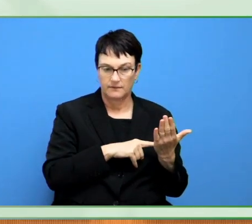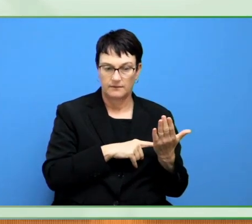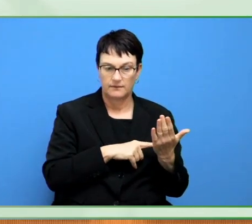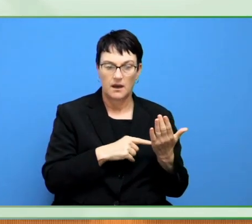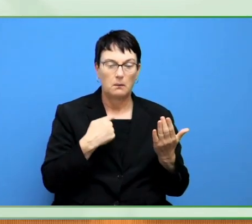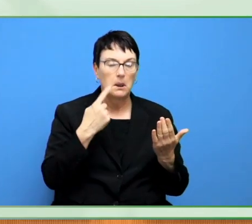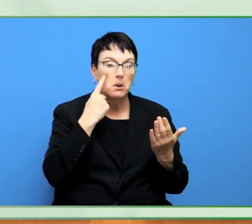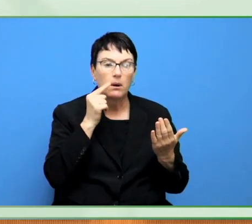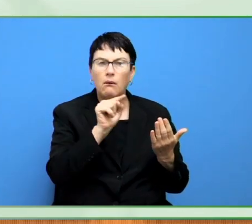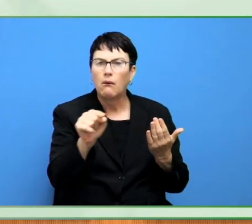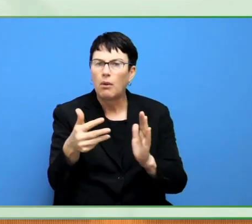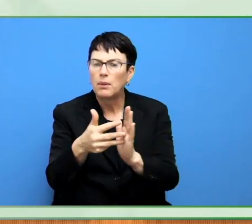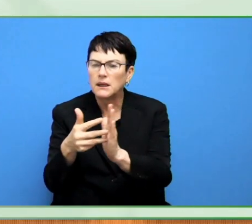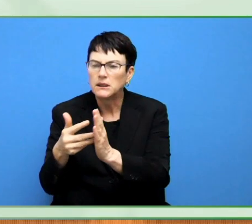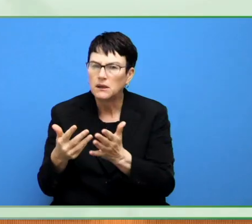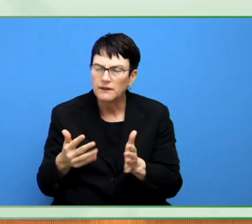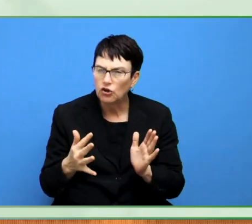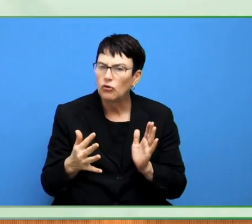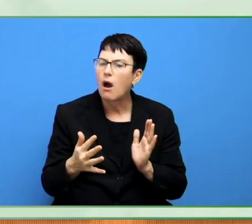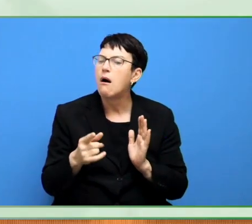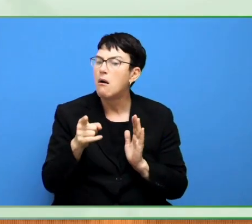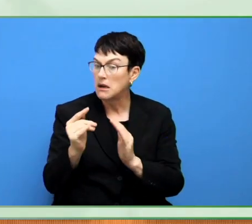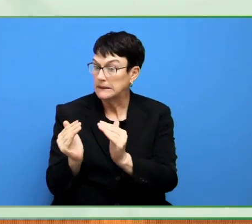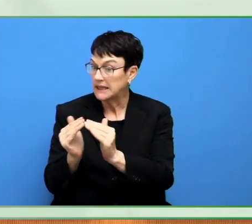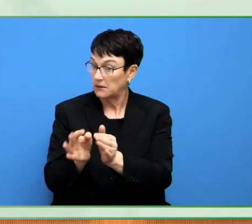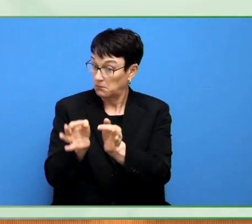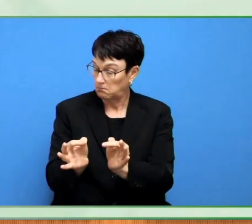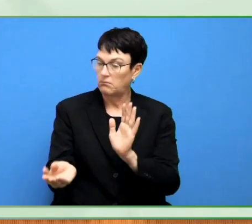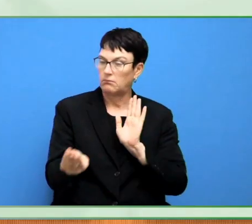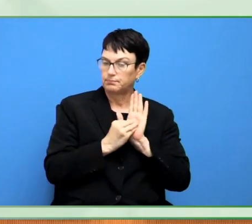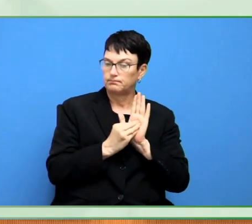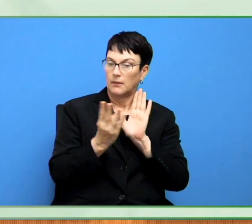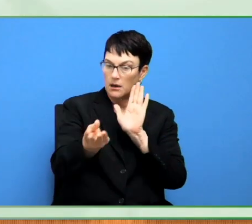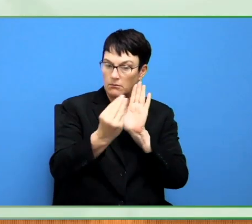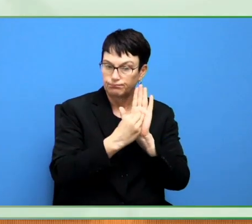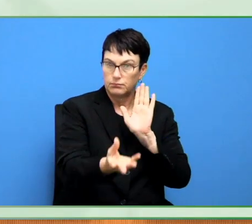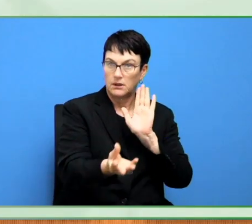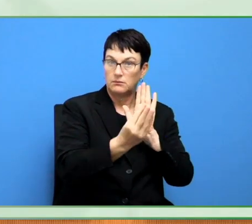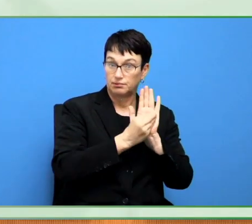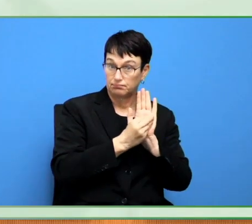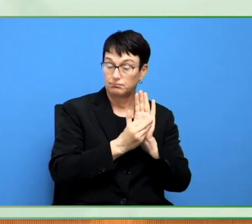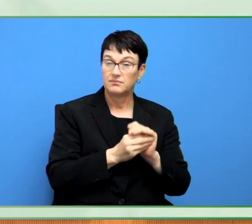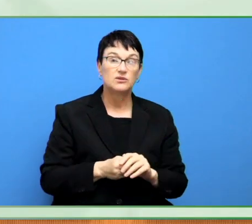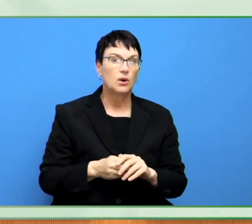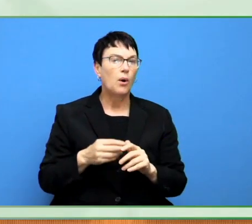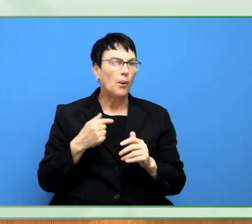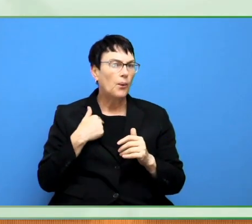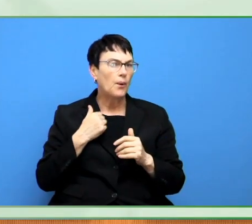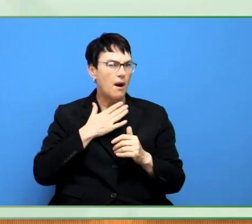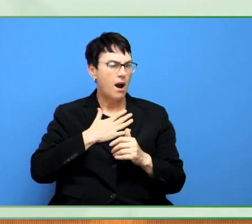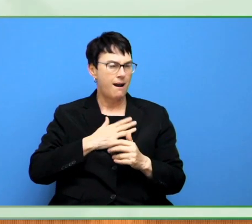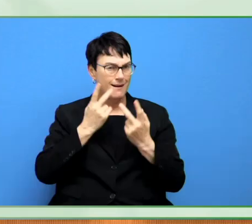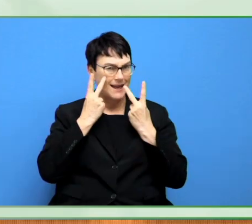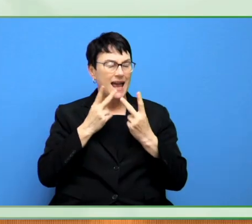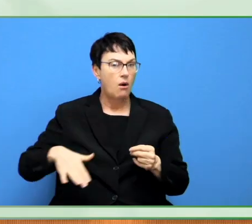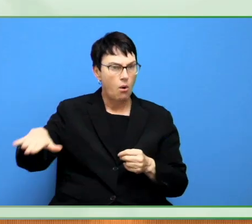Okay, and for conformance, we do pretty much the same thing. We provide the